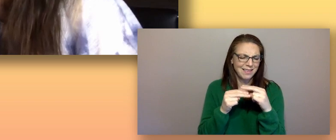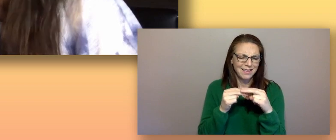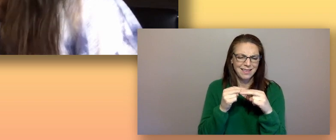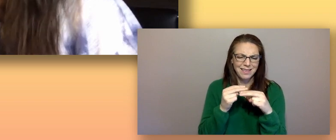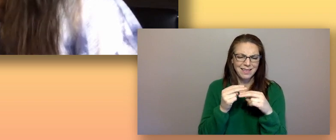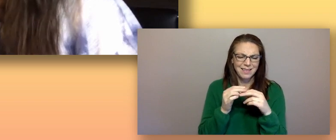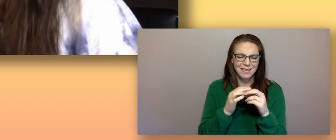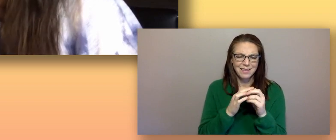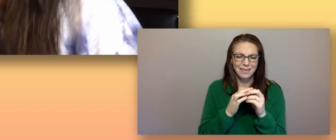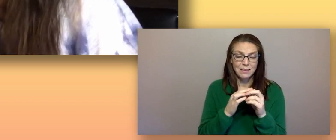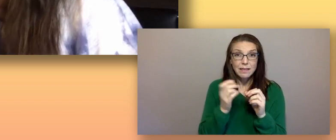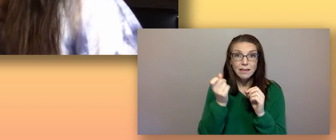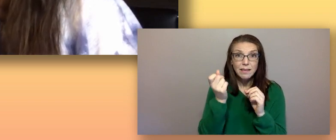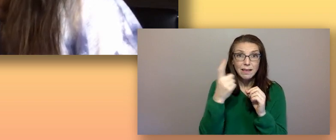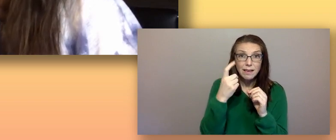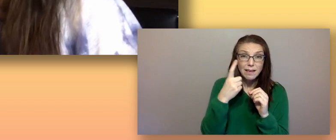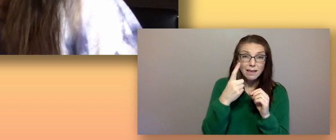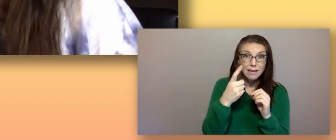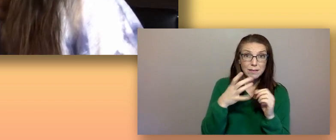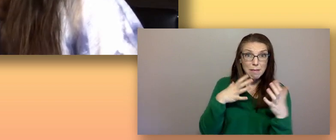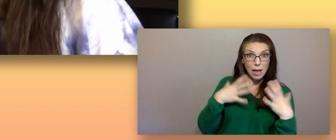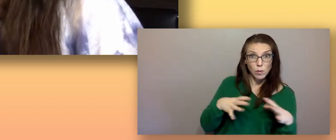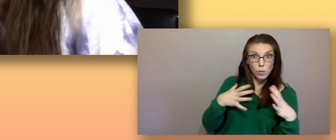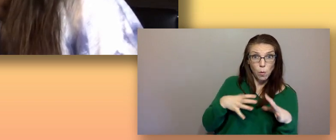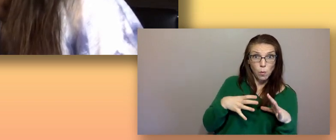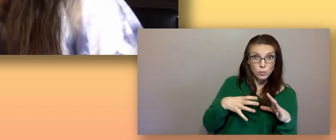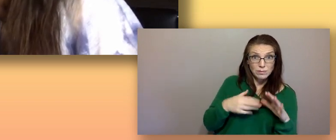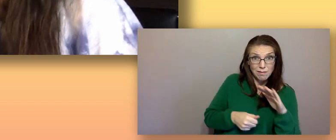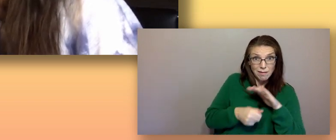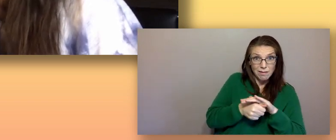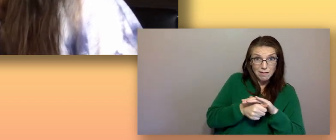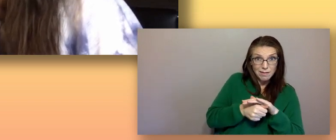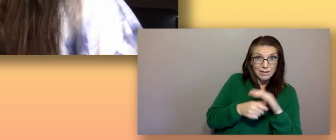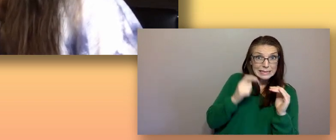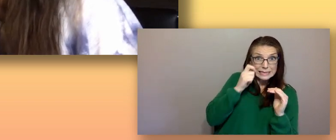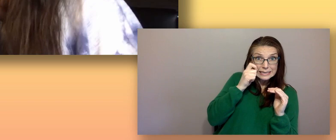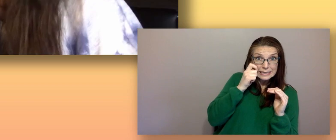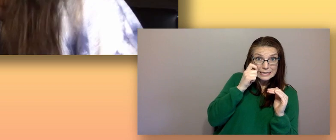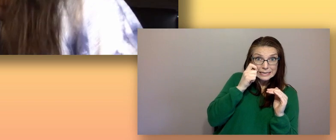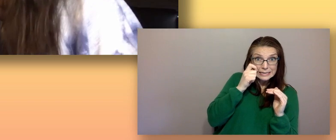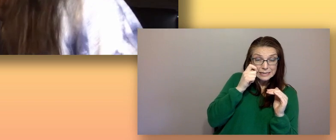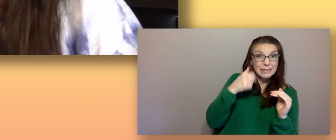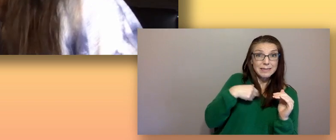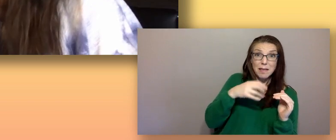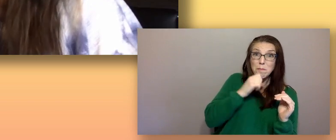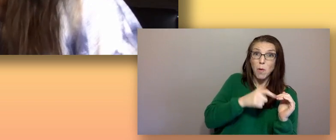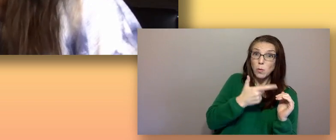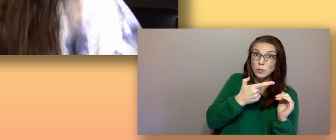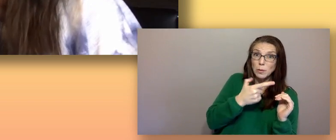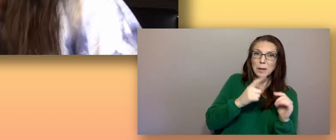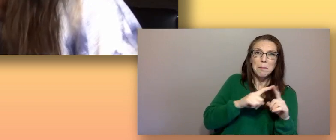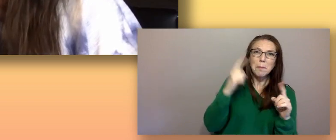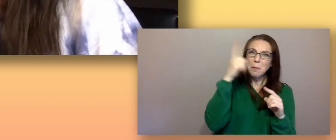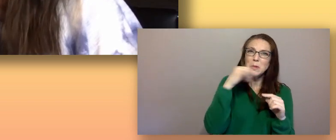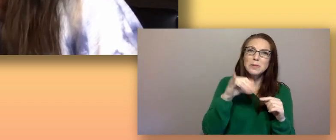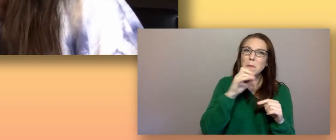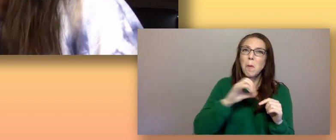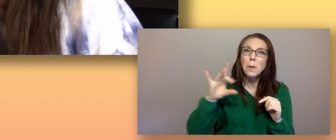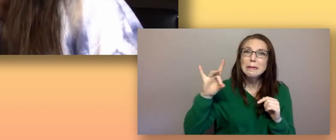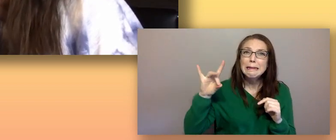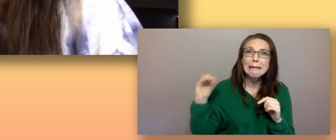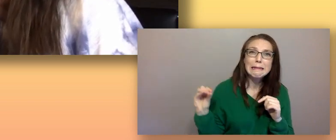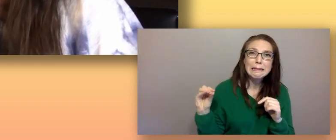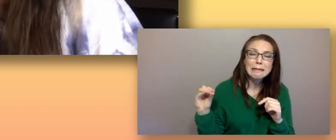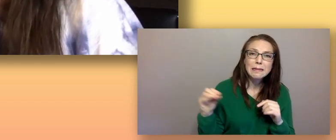underneath my clothes, my skin, is a body that looks more like an 80-year-old than a 21-year-old,